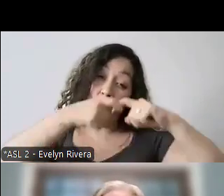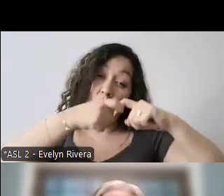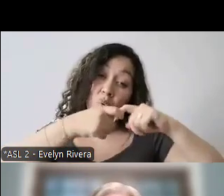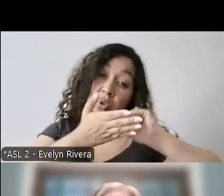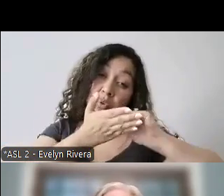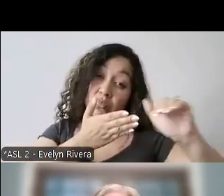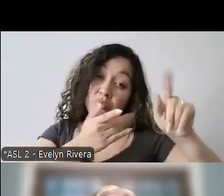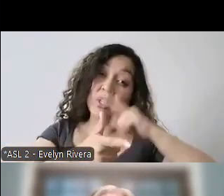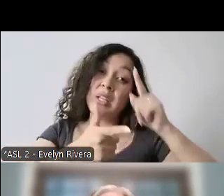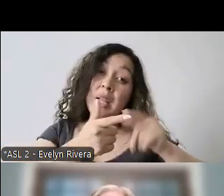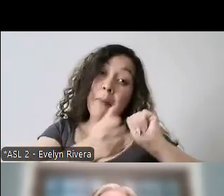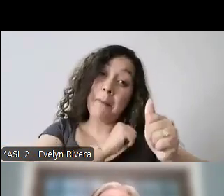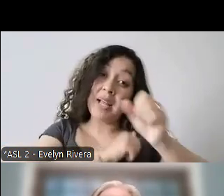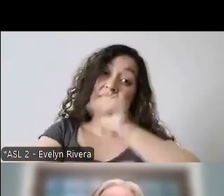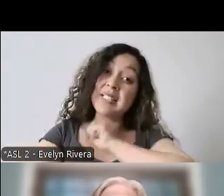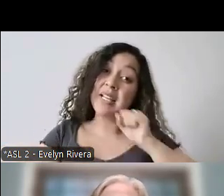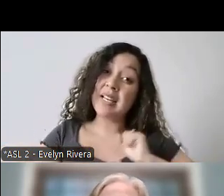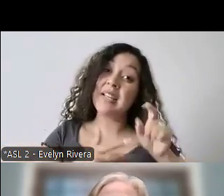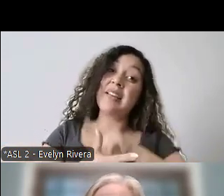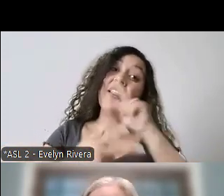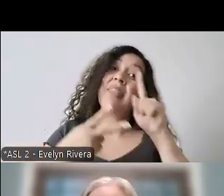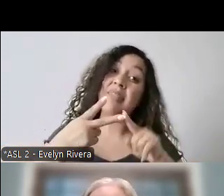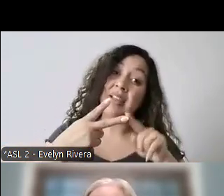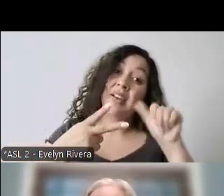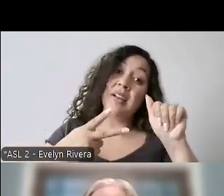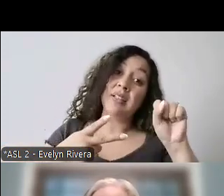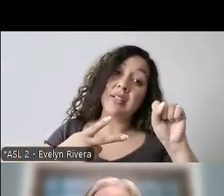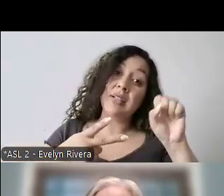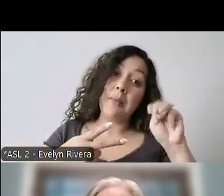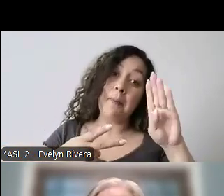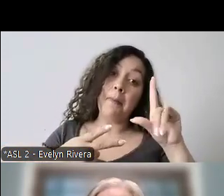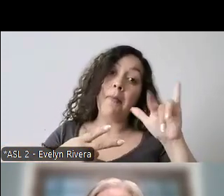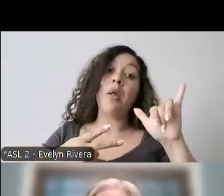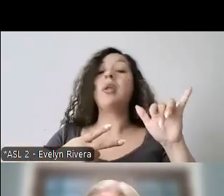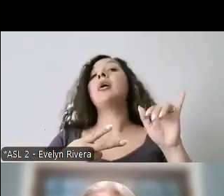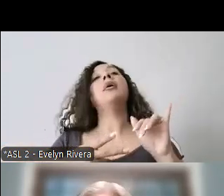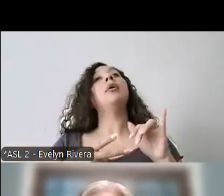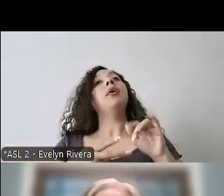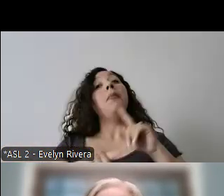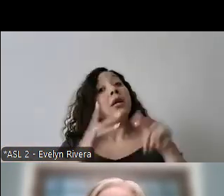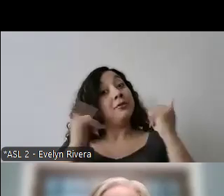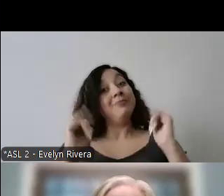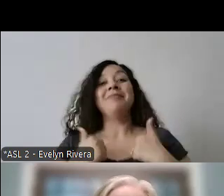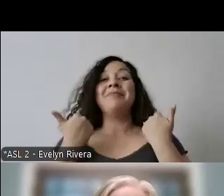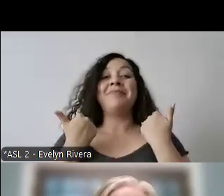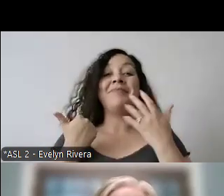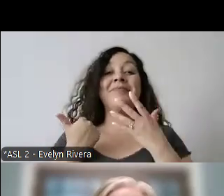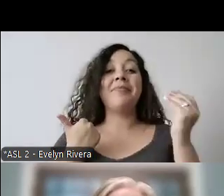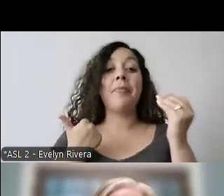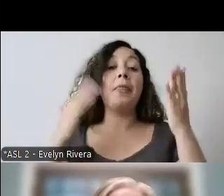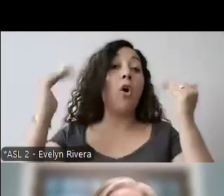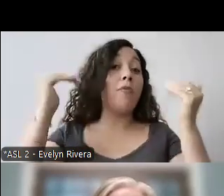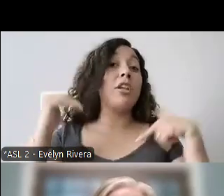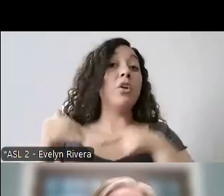would have to pass the Senate and go over to the Assembly. But it is still alive. And so hopefully